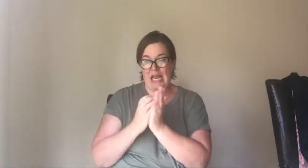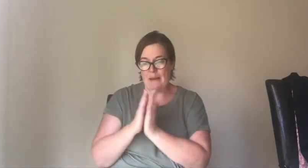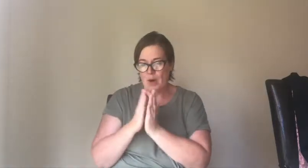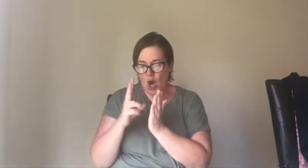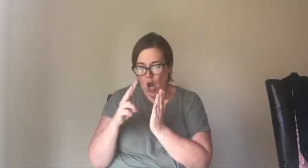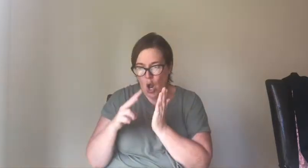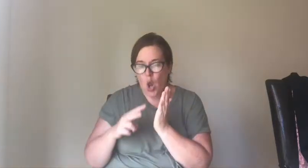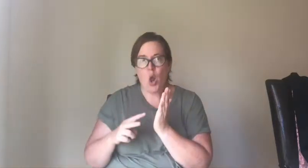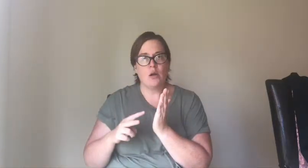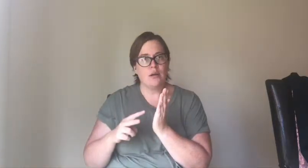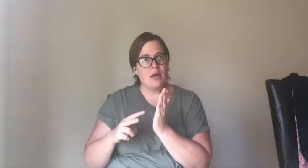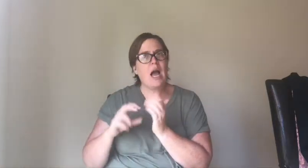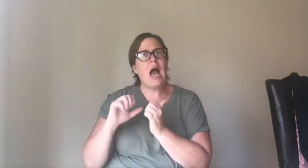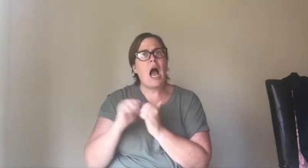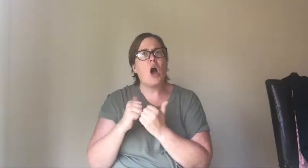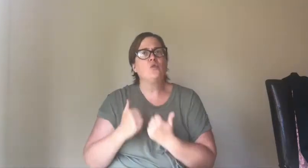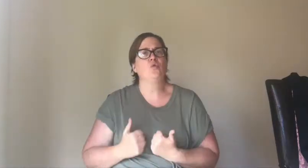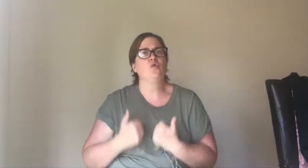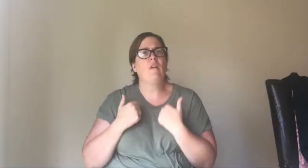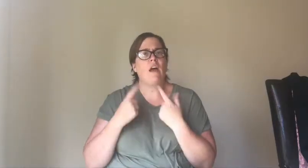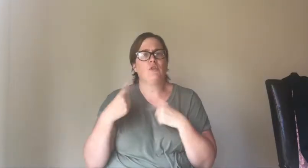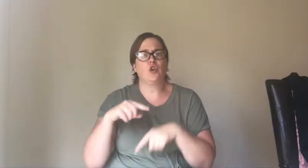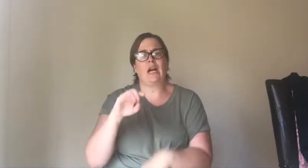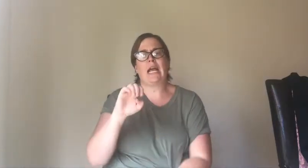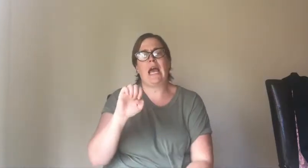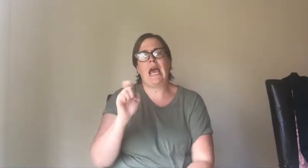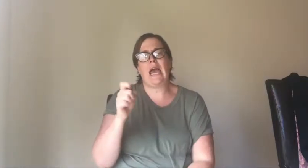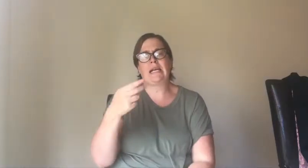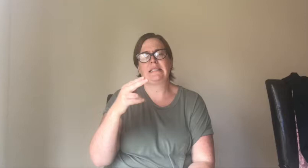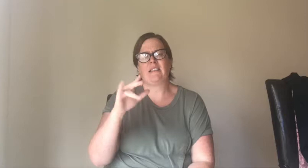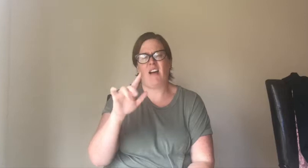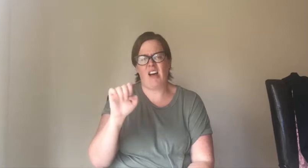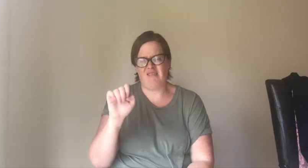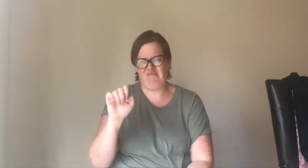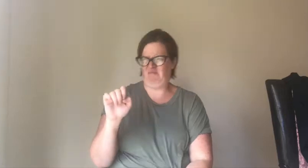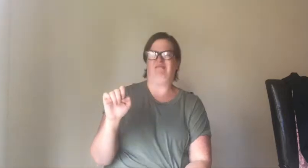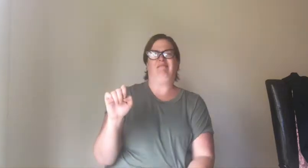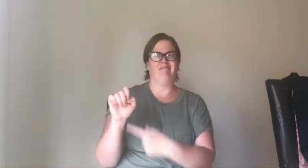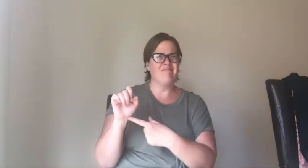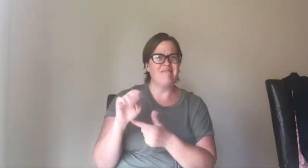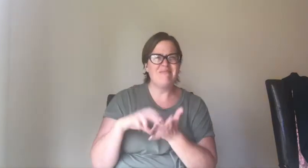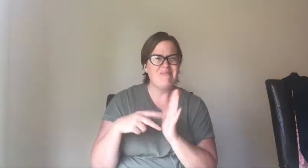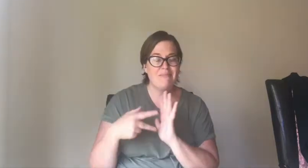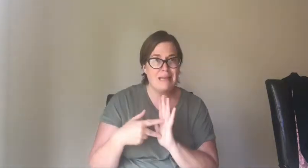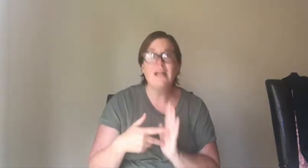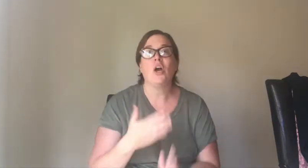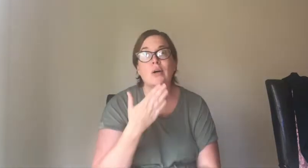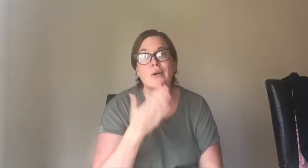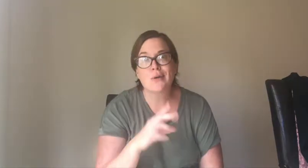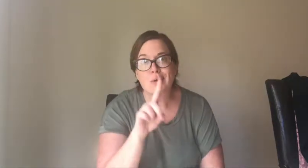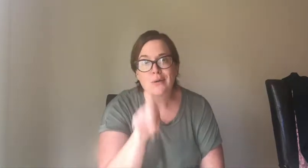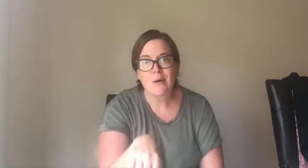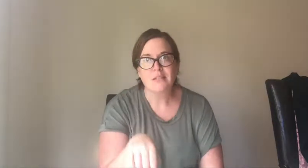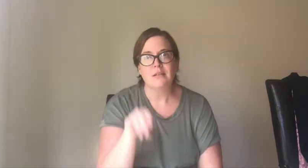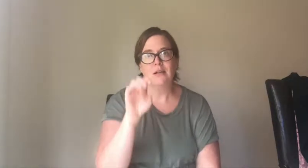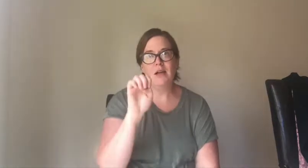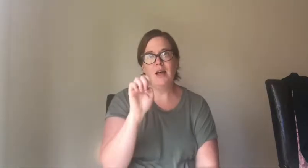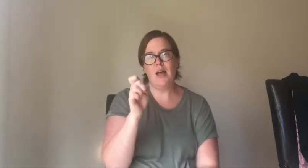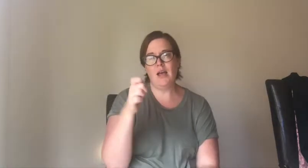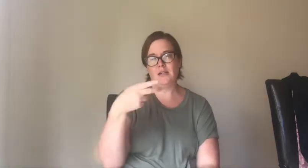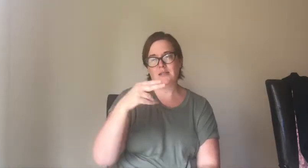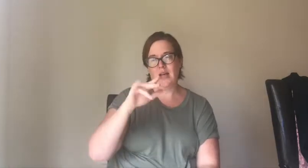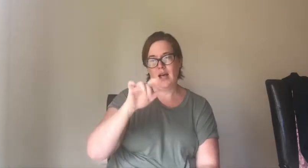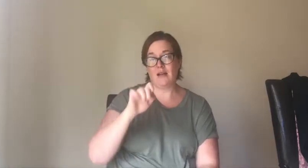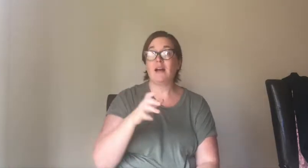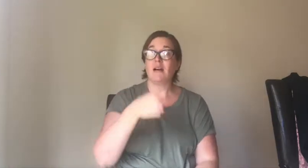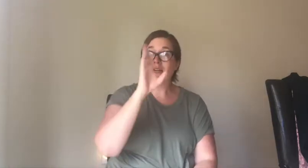even thrive in the midst of an exile. The question of Daniel is, how do God's people maintain their Jewish identity